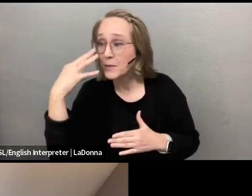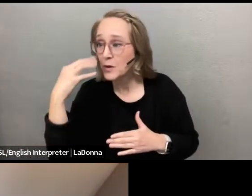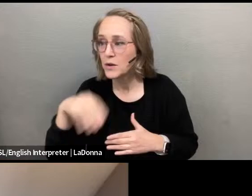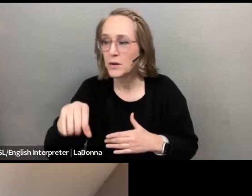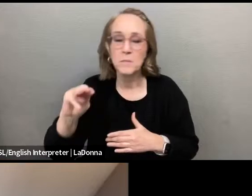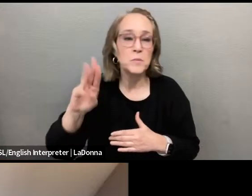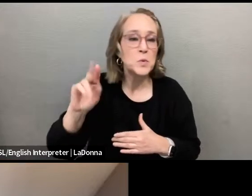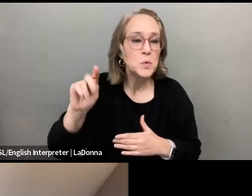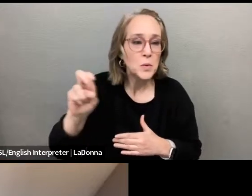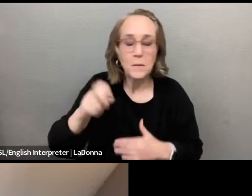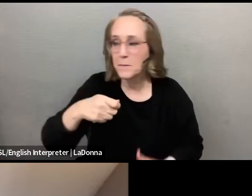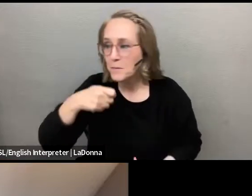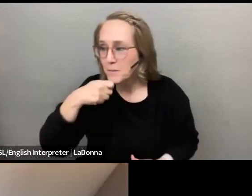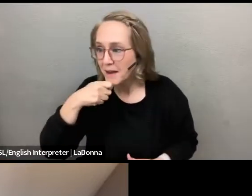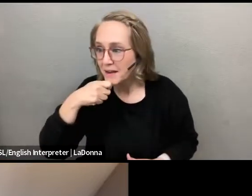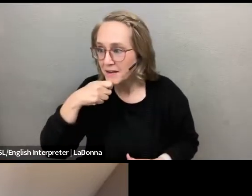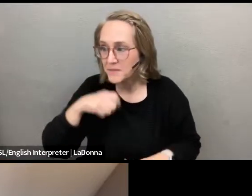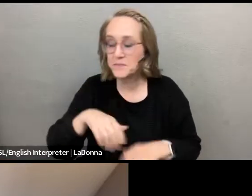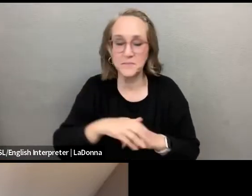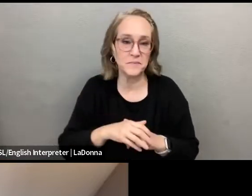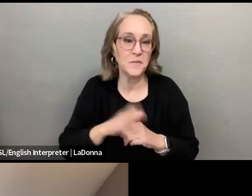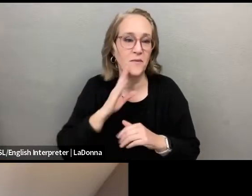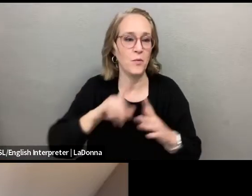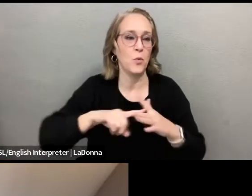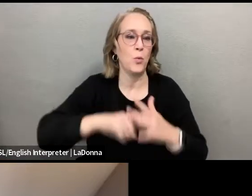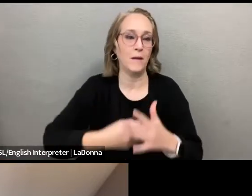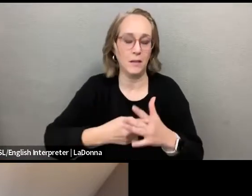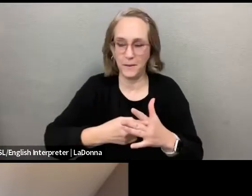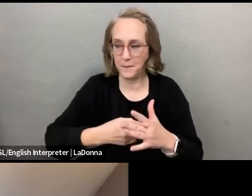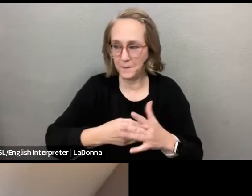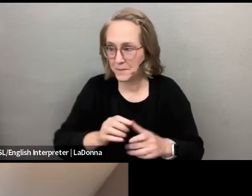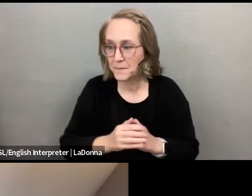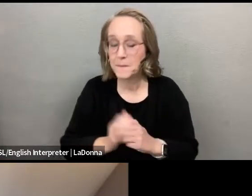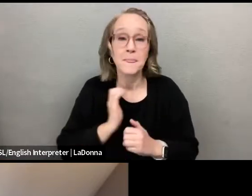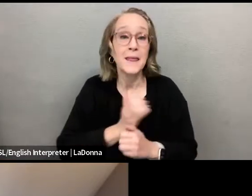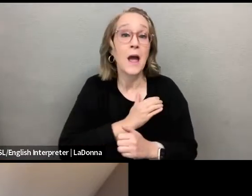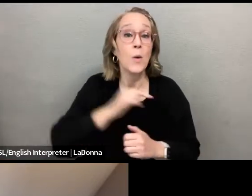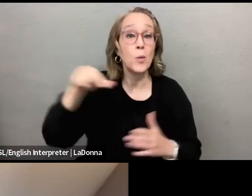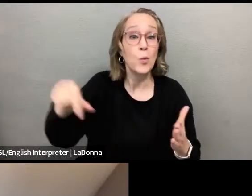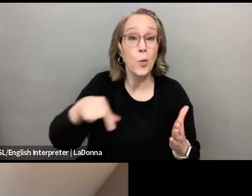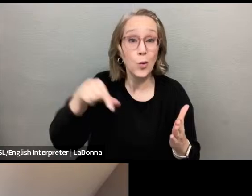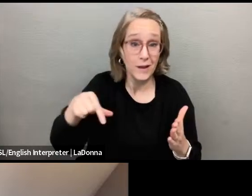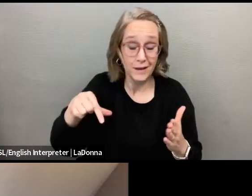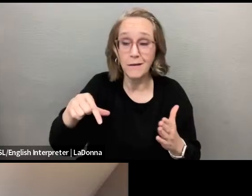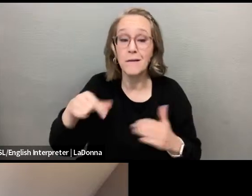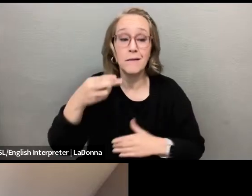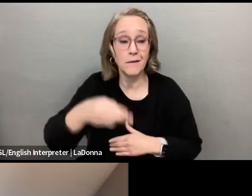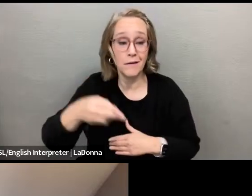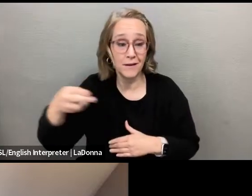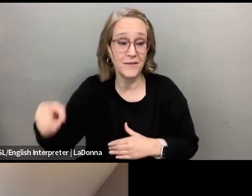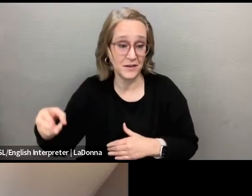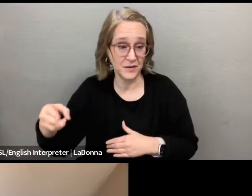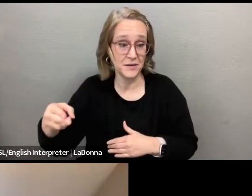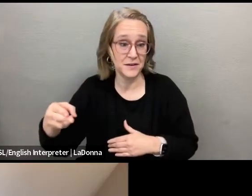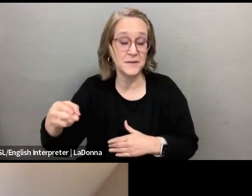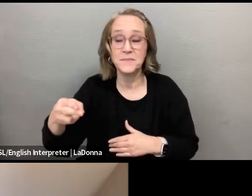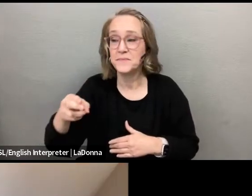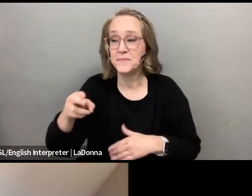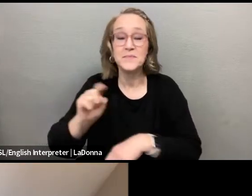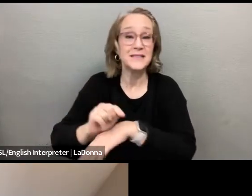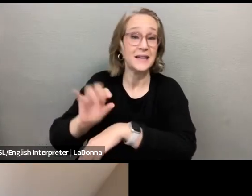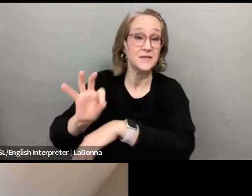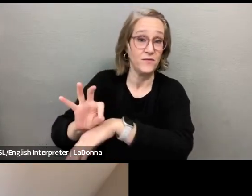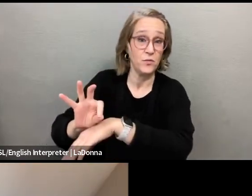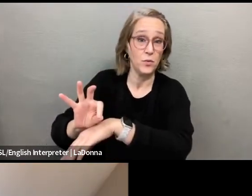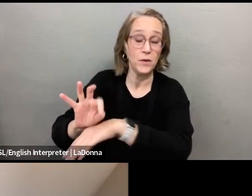for the initial welcome. This is our quarterly Hard of Hearing Task Force meeting, and my name is